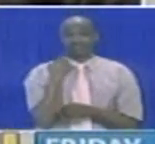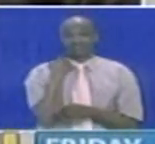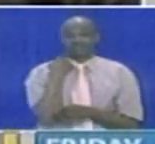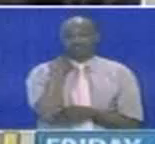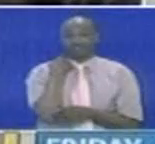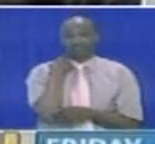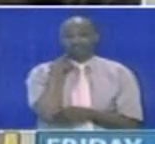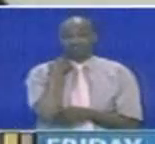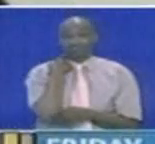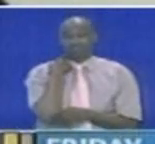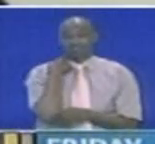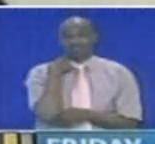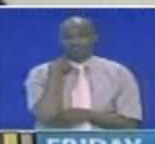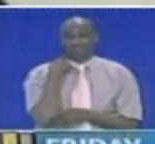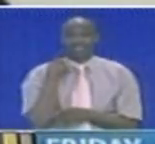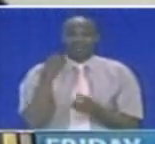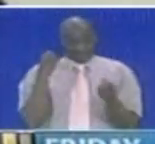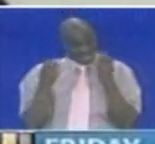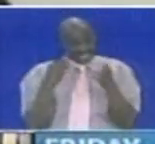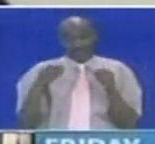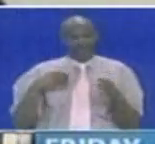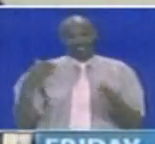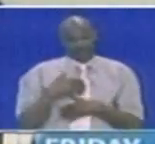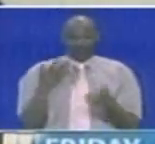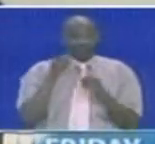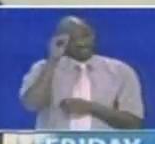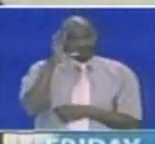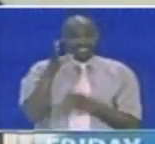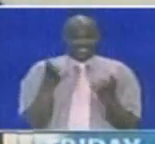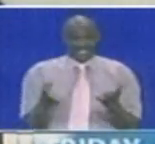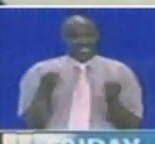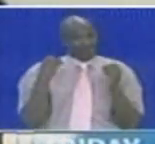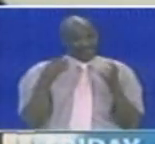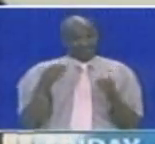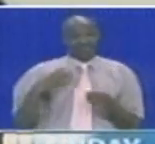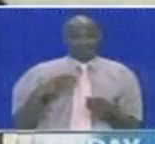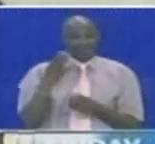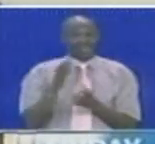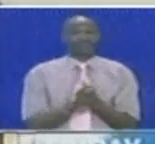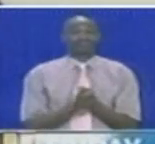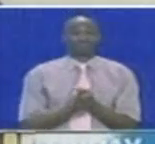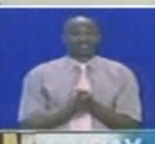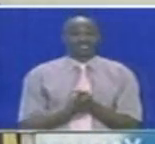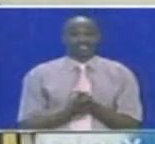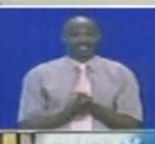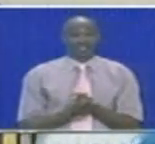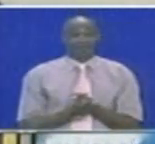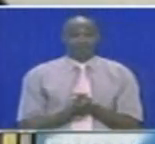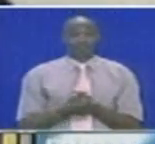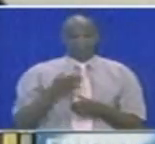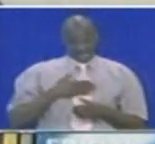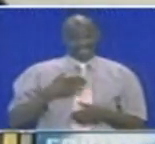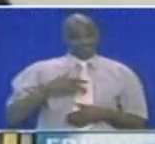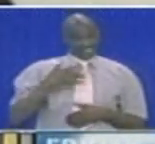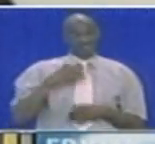It may catch many unawares, or it may be a surprise to many people, Betty. That is my feeling.